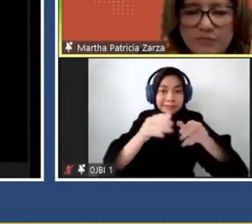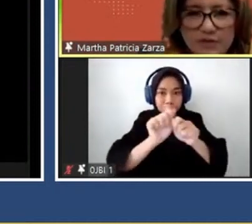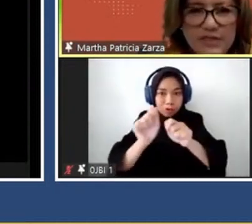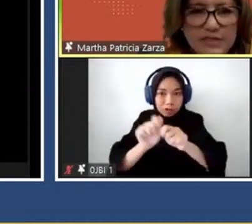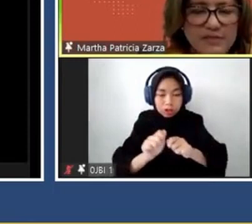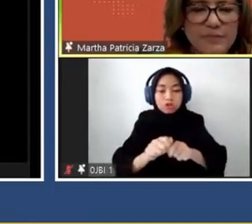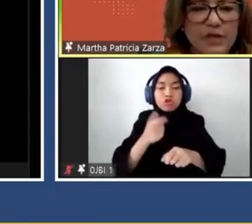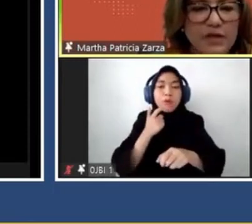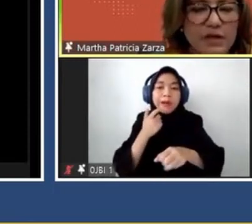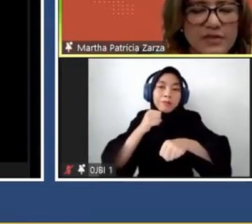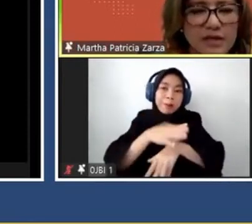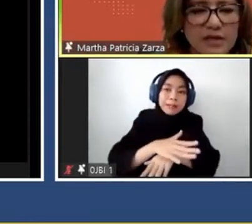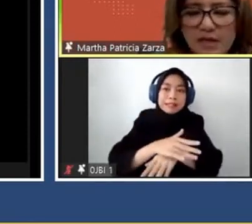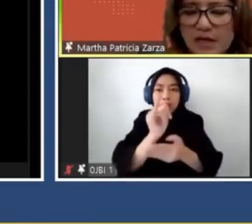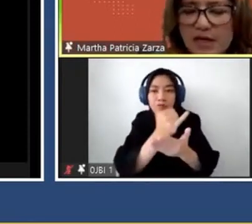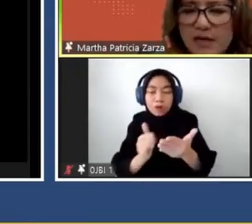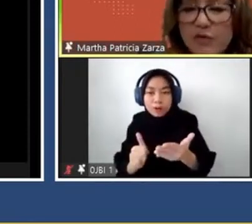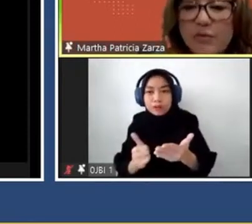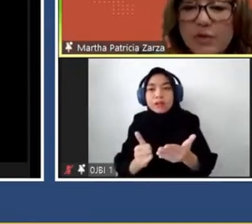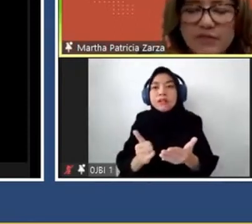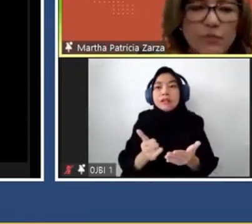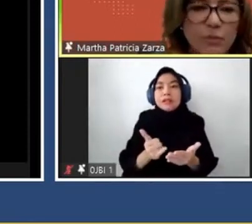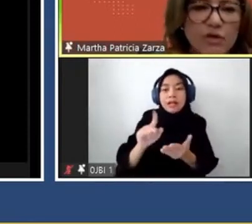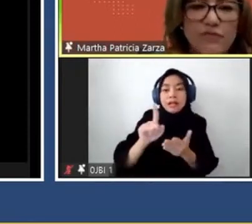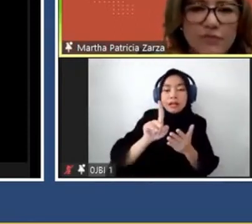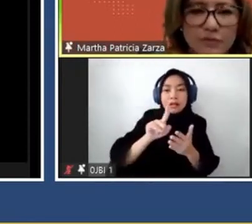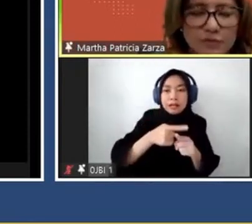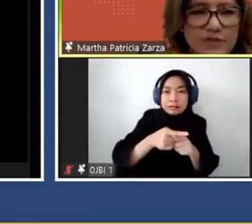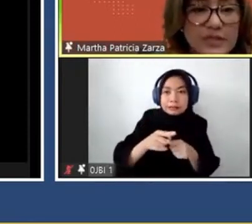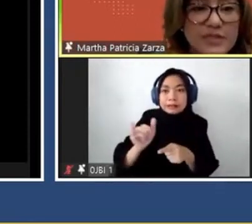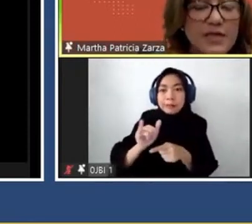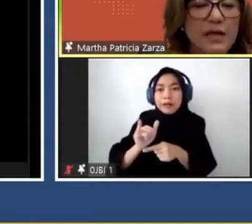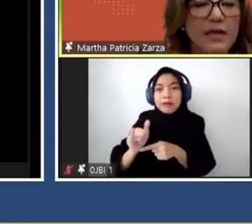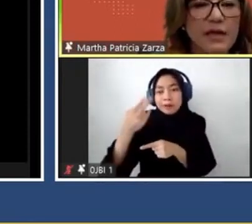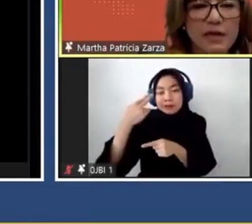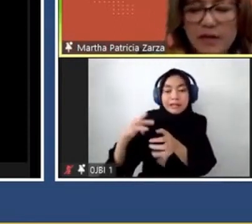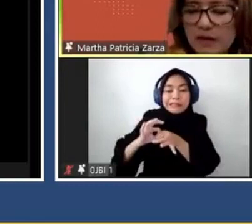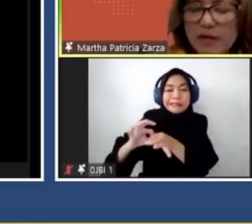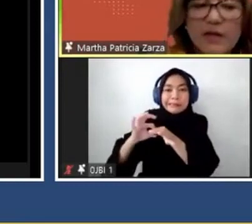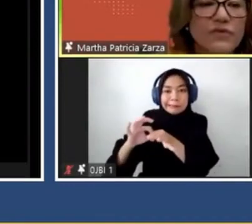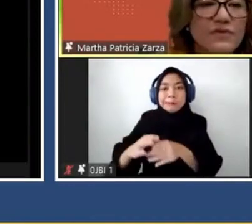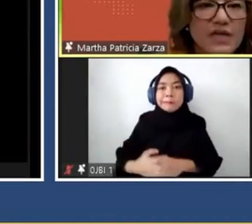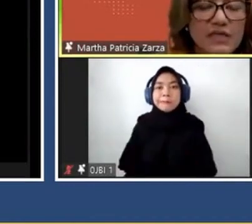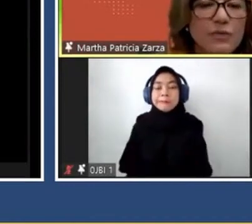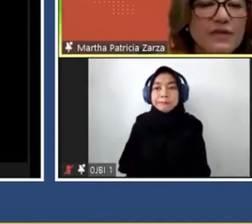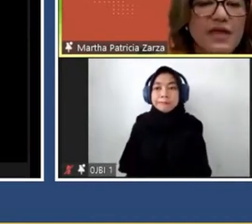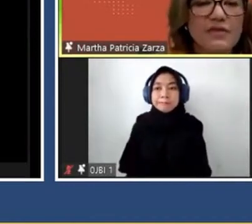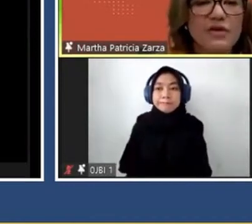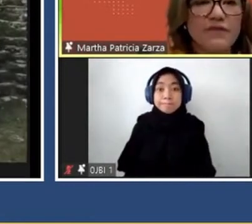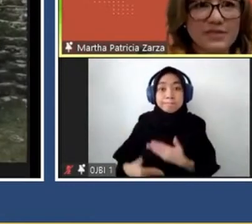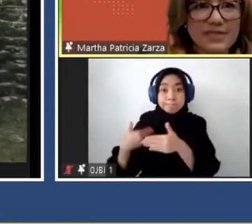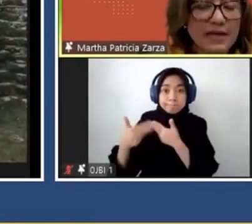two universities. It's a collaborative work of the two universities. So starting with